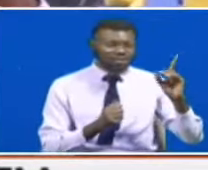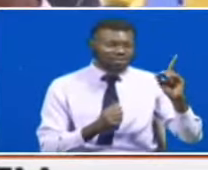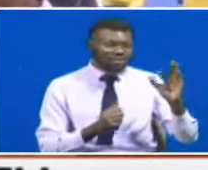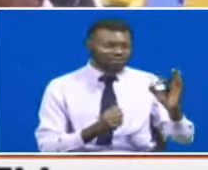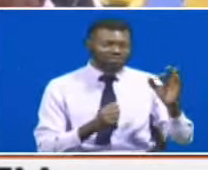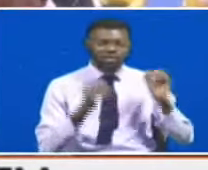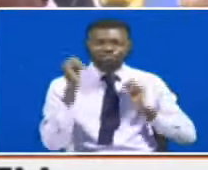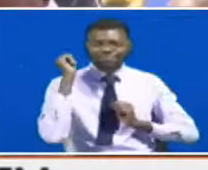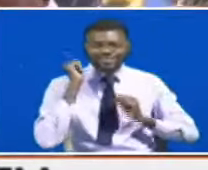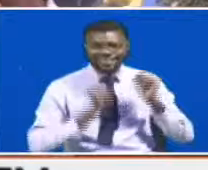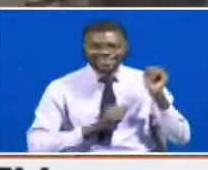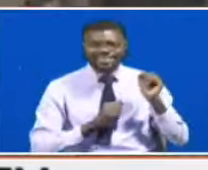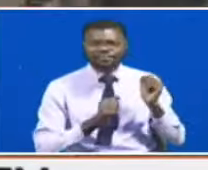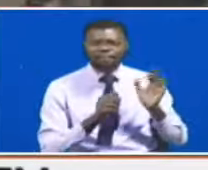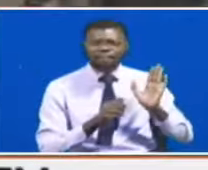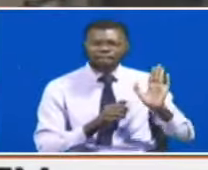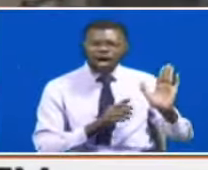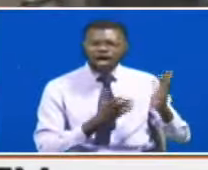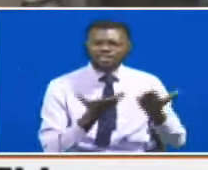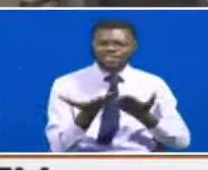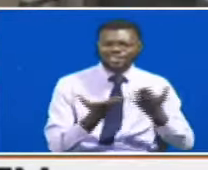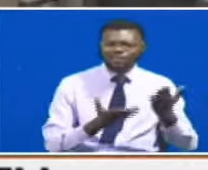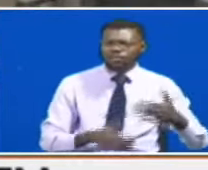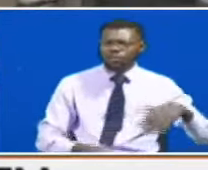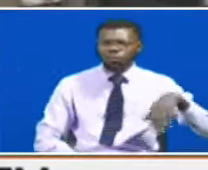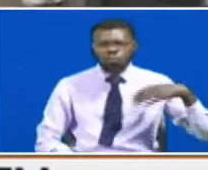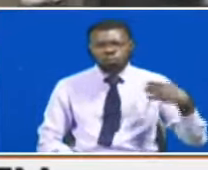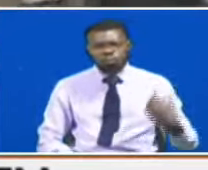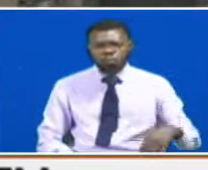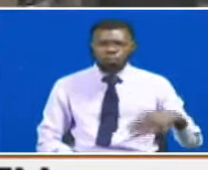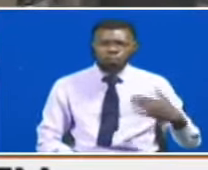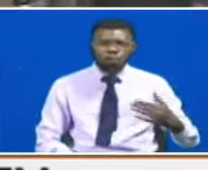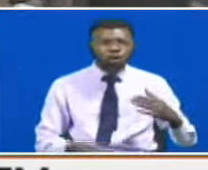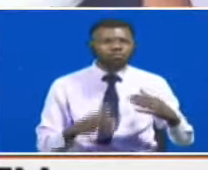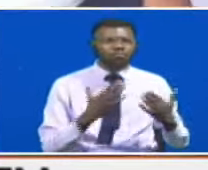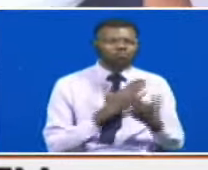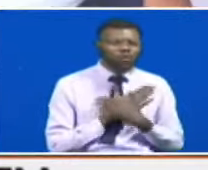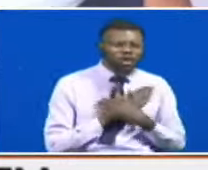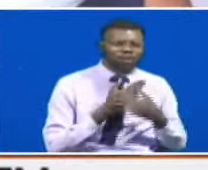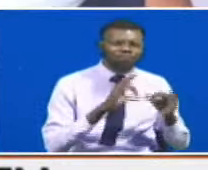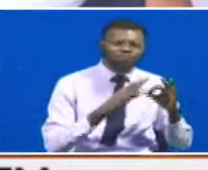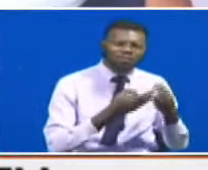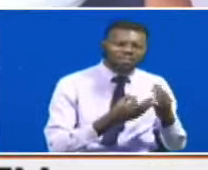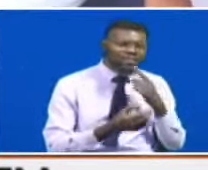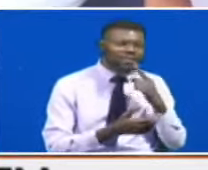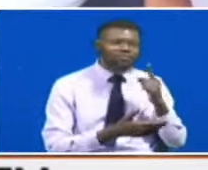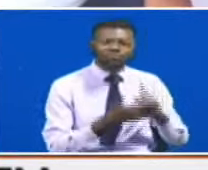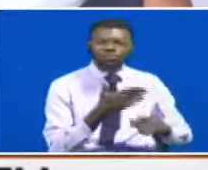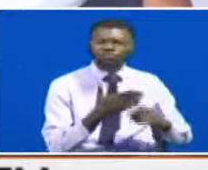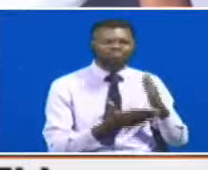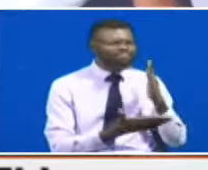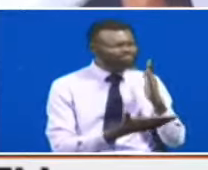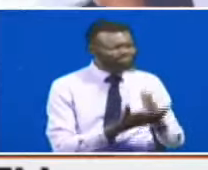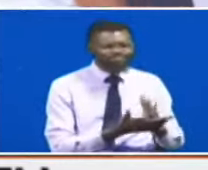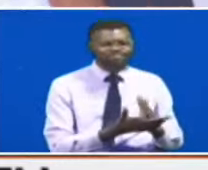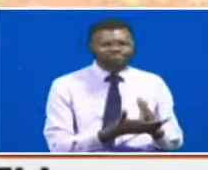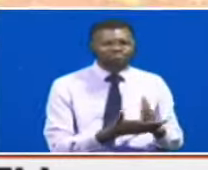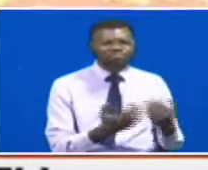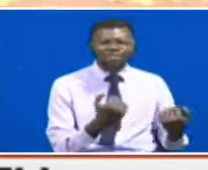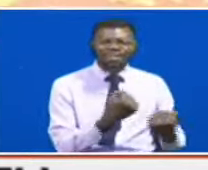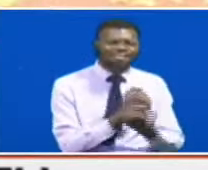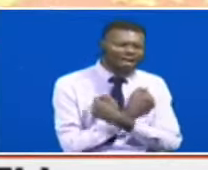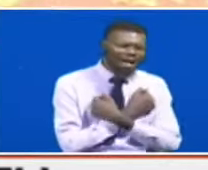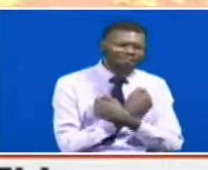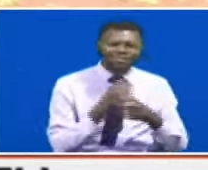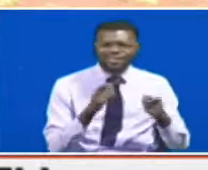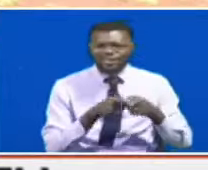patriotic service member. During her burial, she was eulogized by friends and family as loving and someone who was dedicated to her